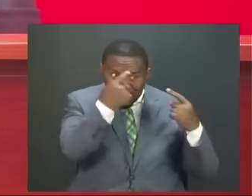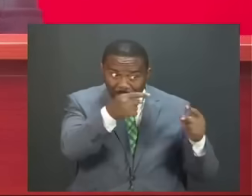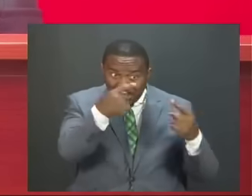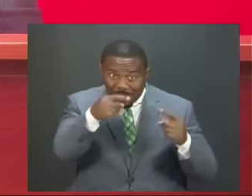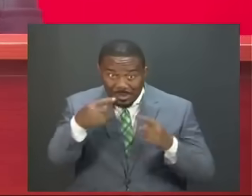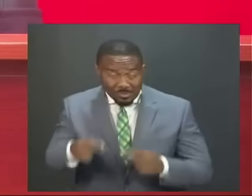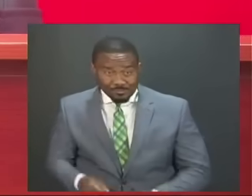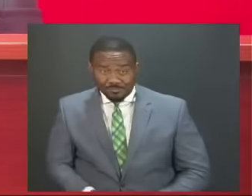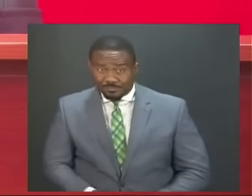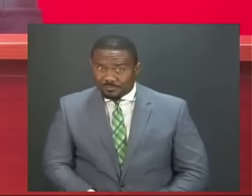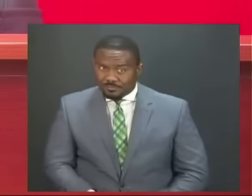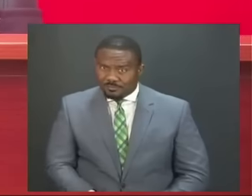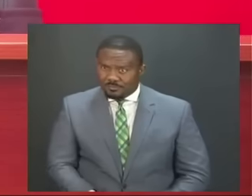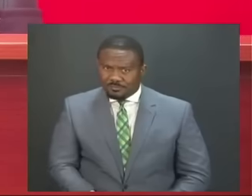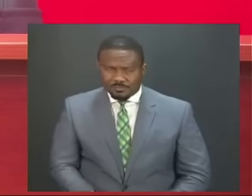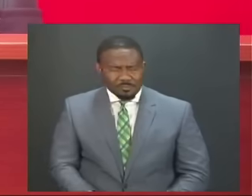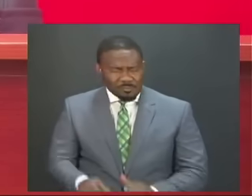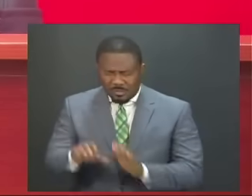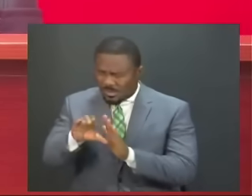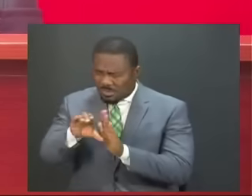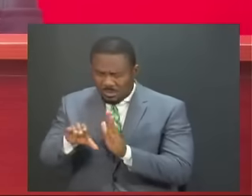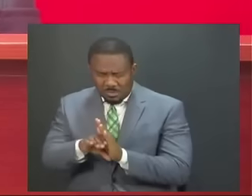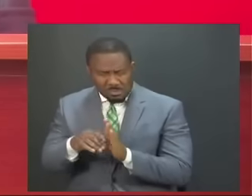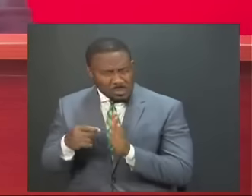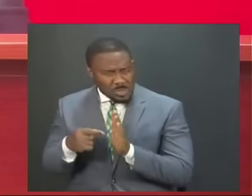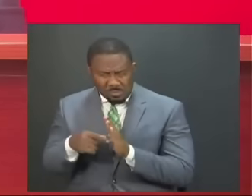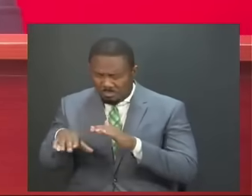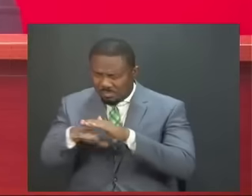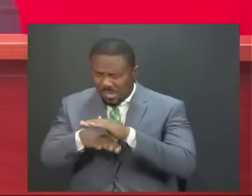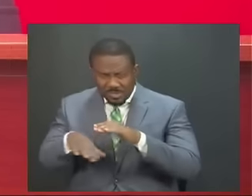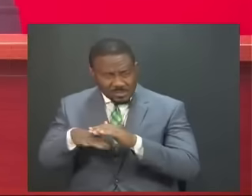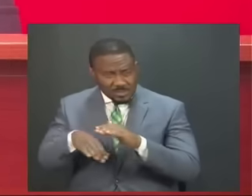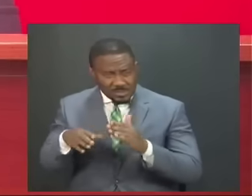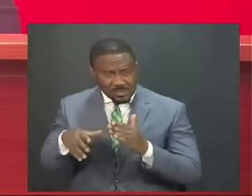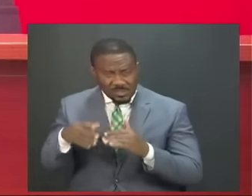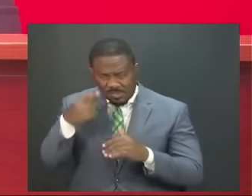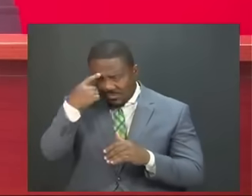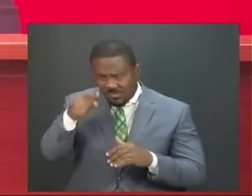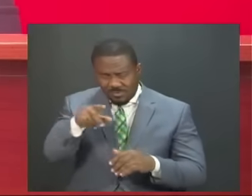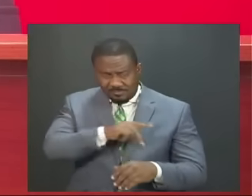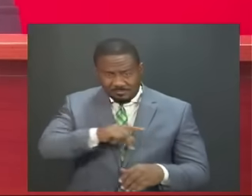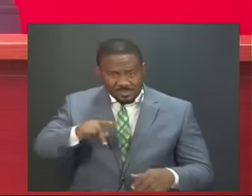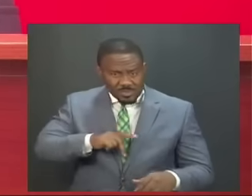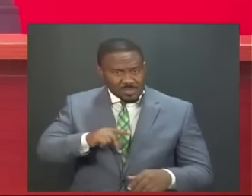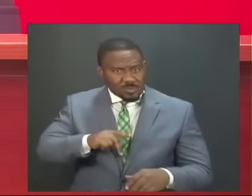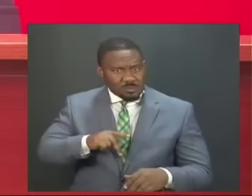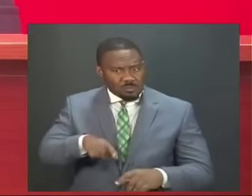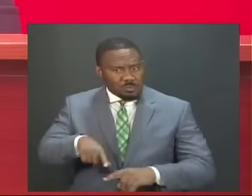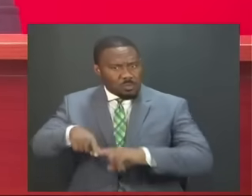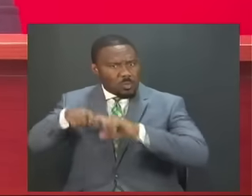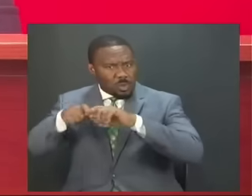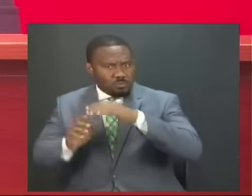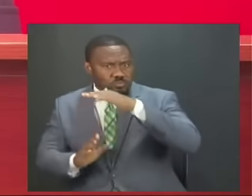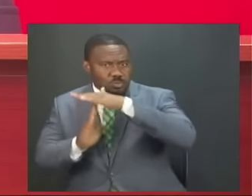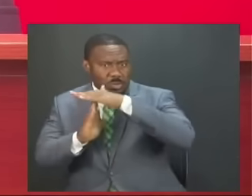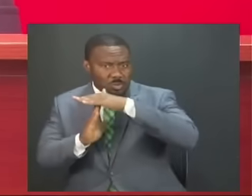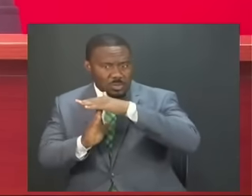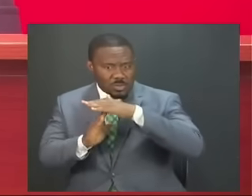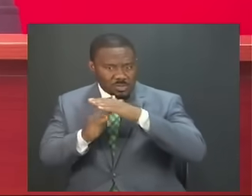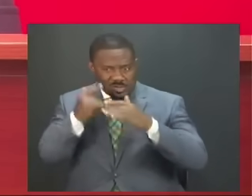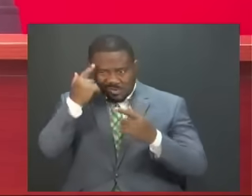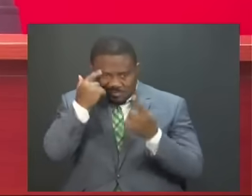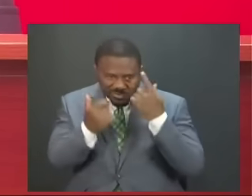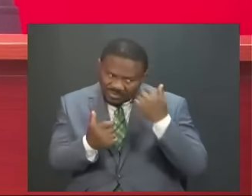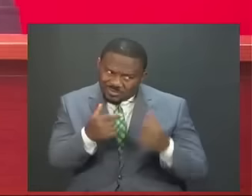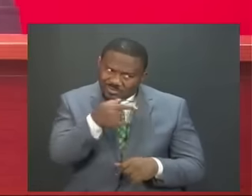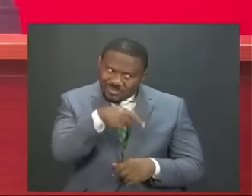There is no constitutional or standing order basis for Parliament to hold the process simply because